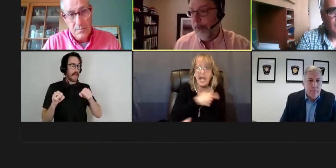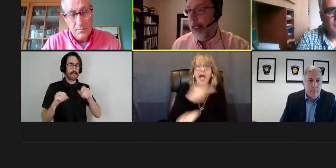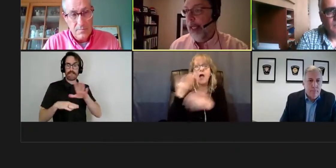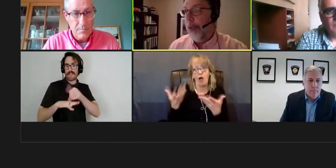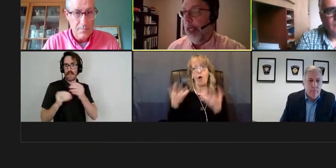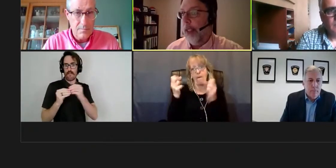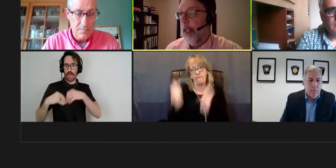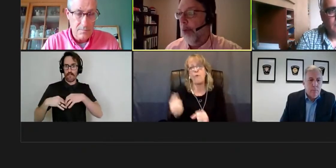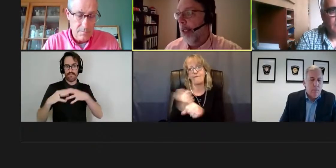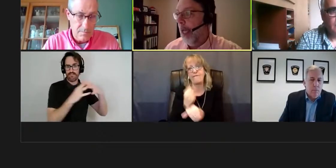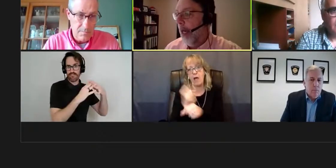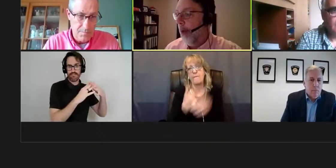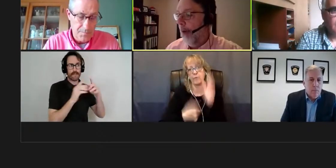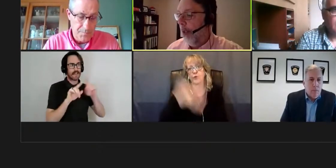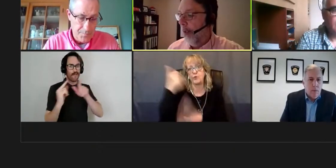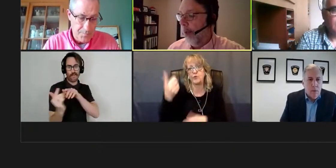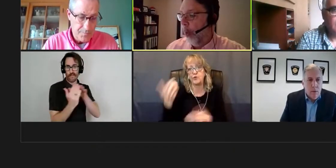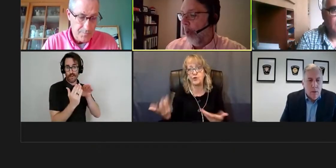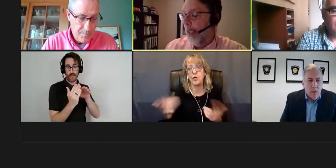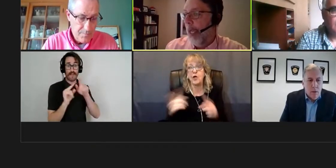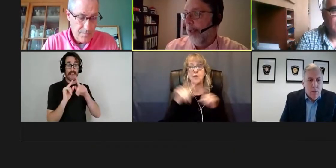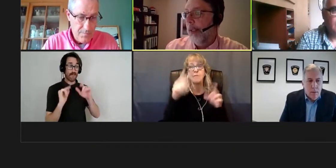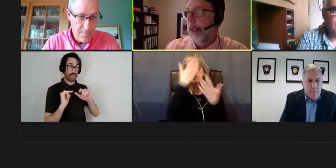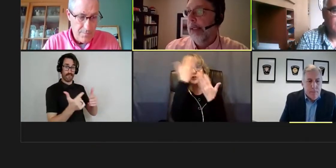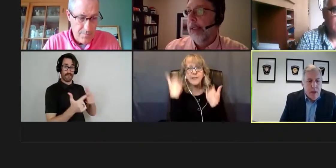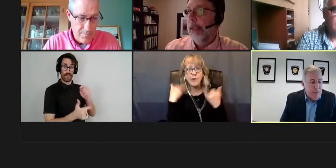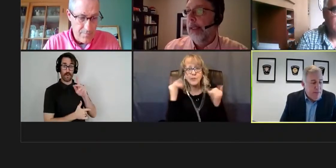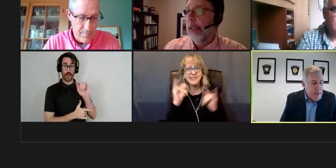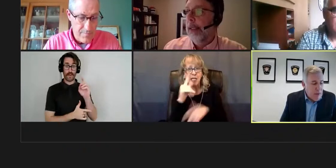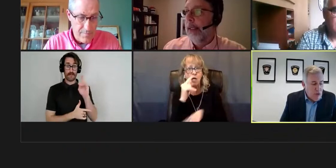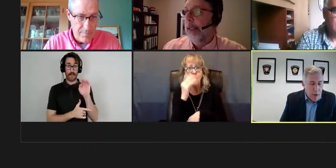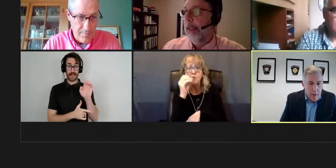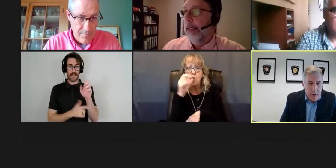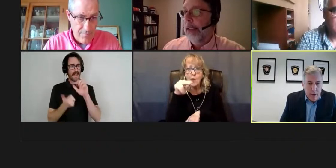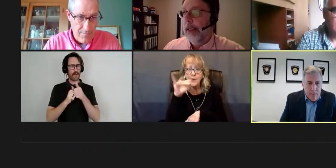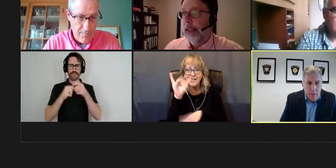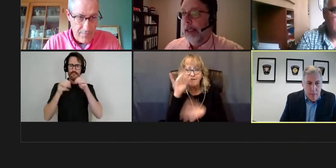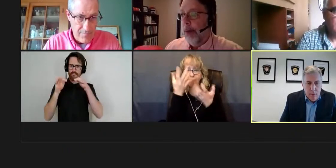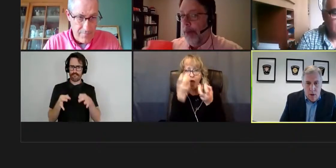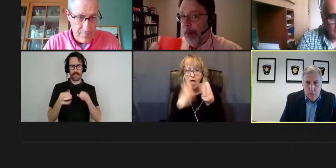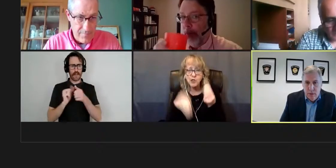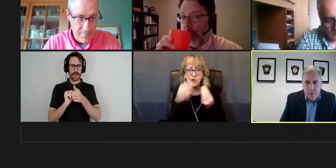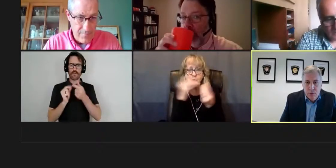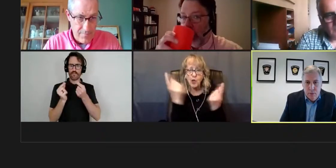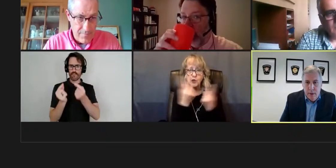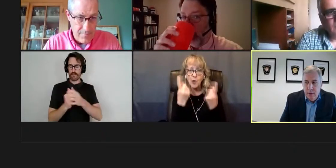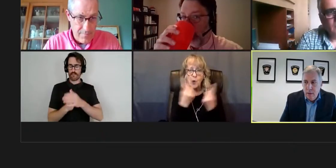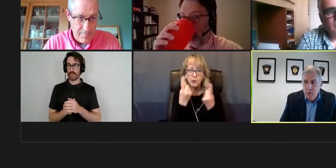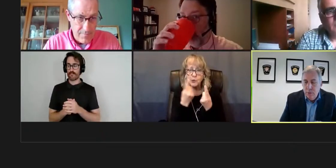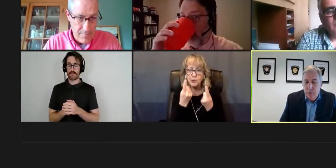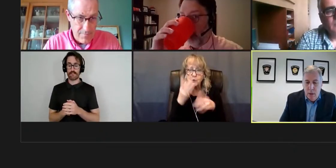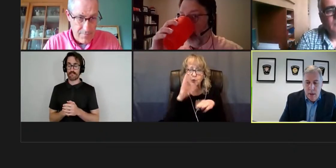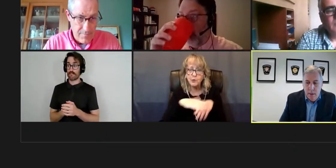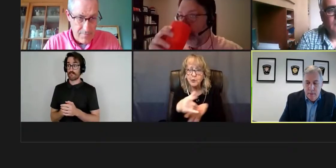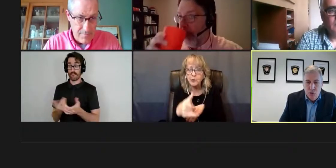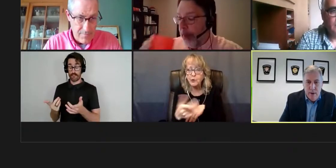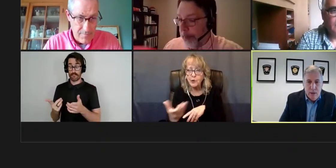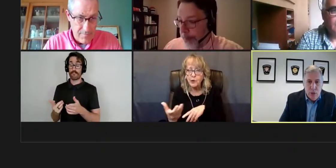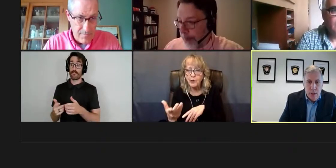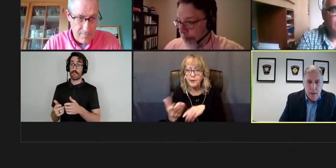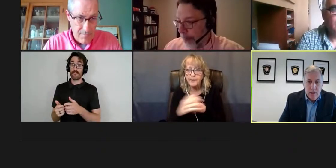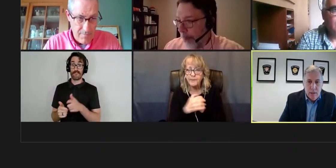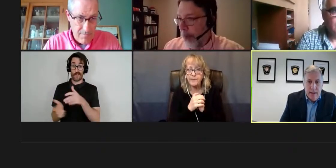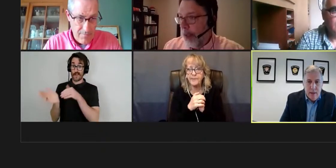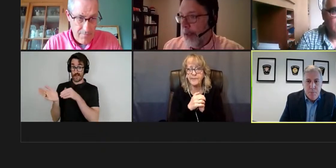terms of anything else that you'd like to add around the workplace angle. Yeah, and thank you, Chair. And the doctor's absolutely right, Councillor. The